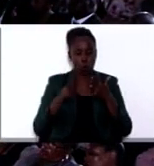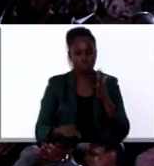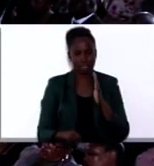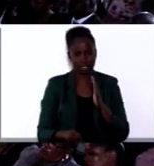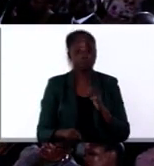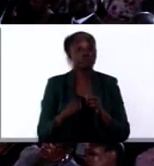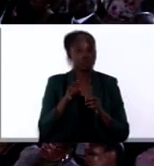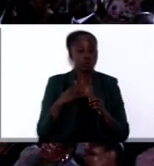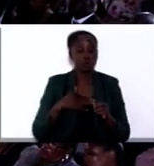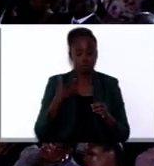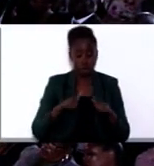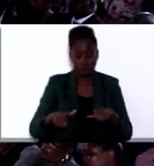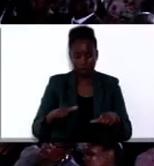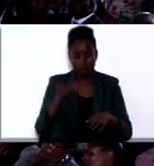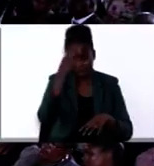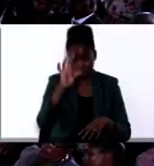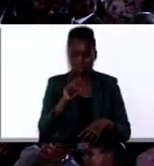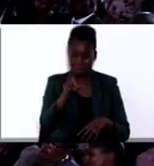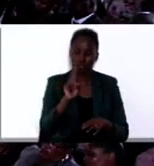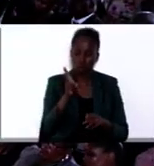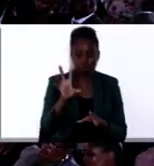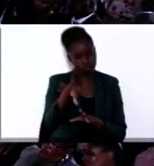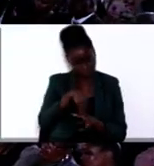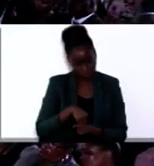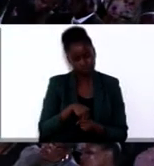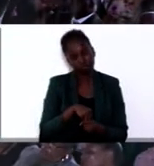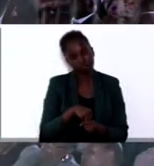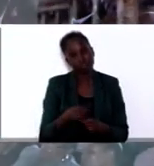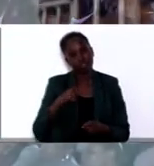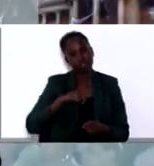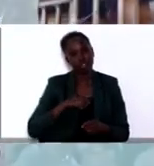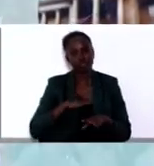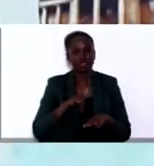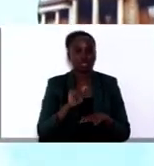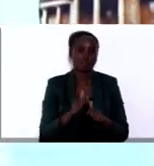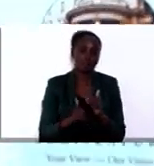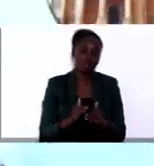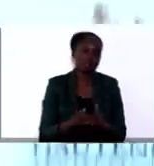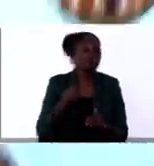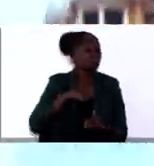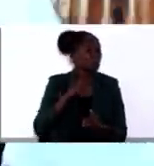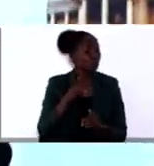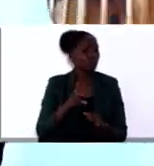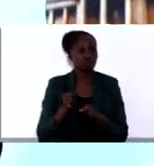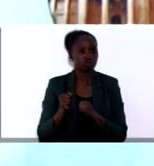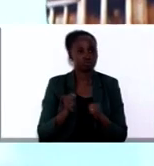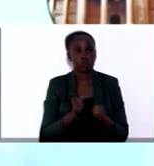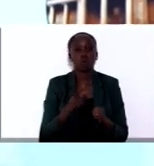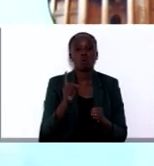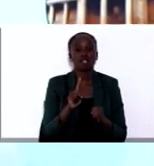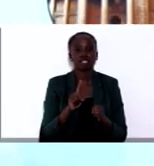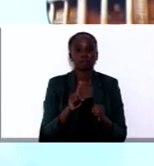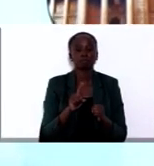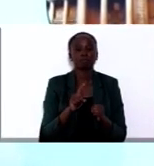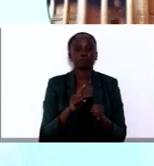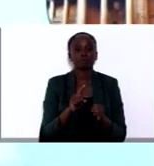local government to also join us in this process. We are also tightening the ethical